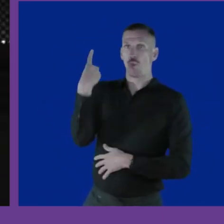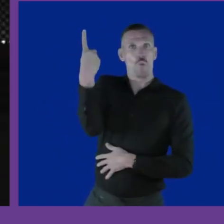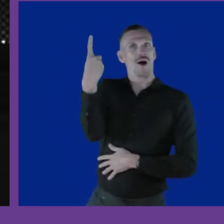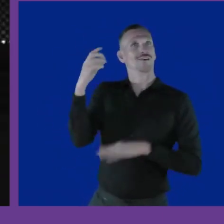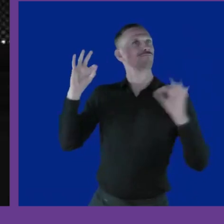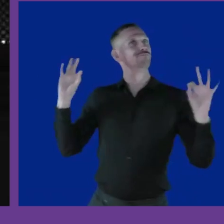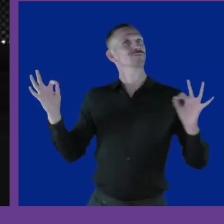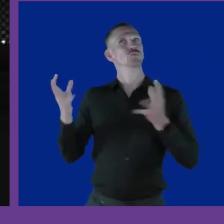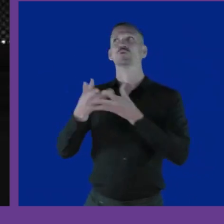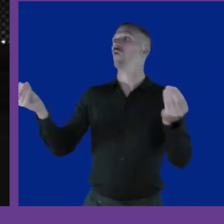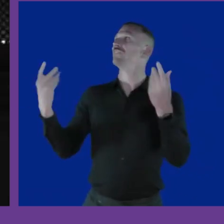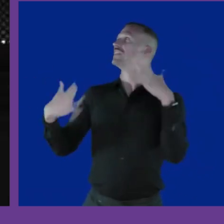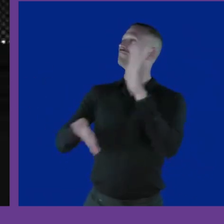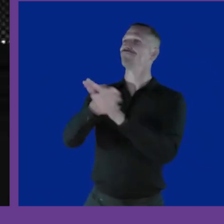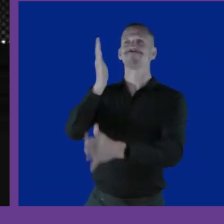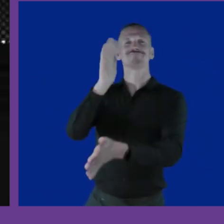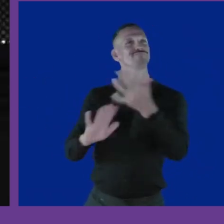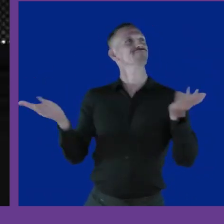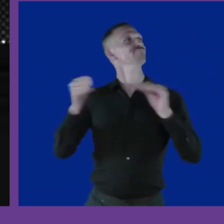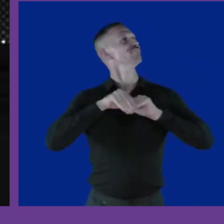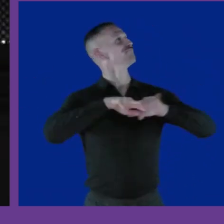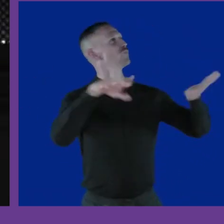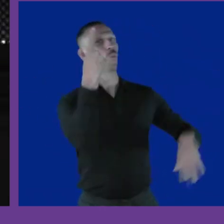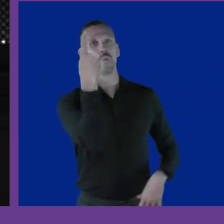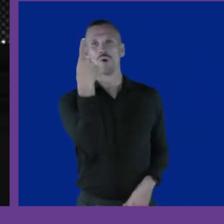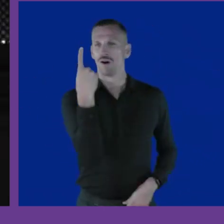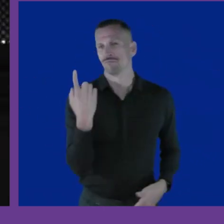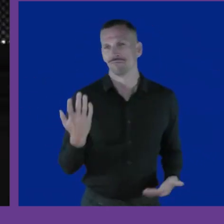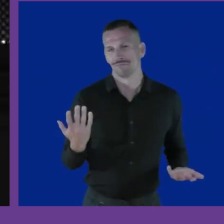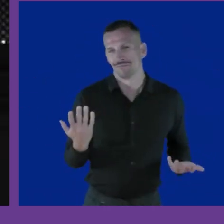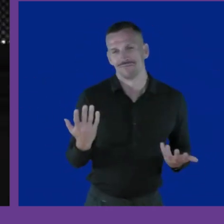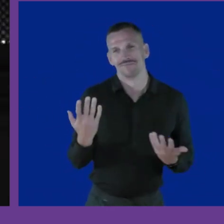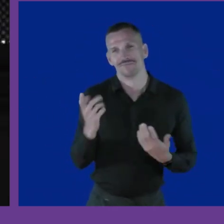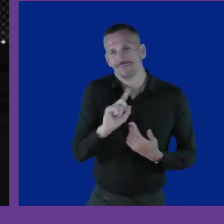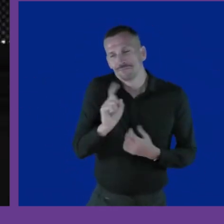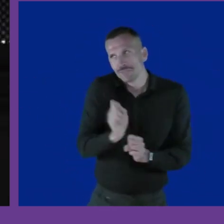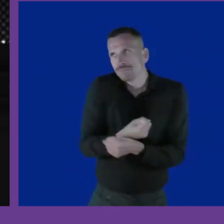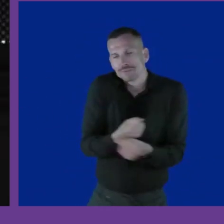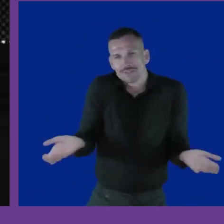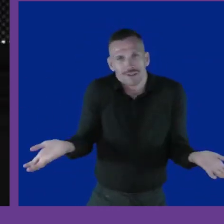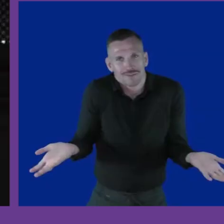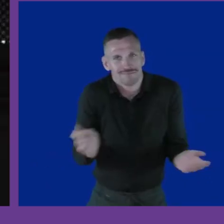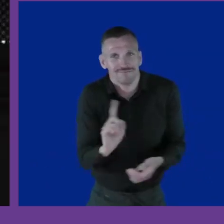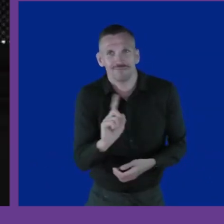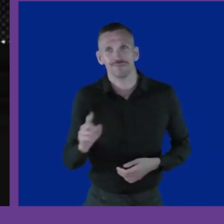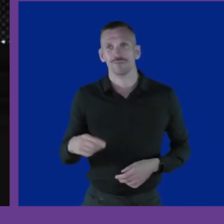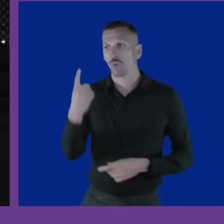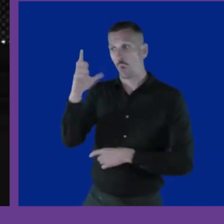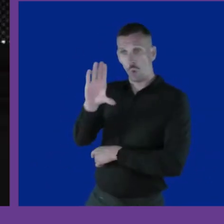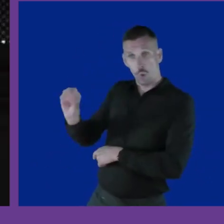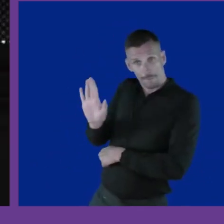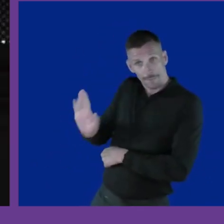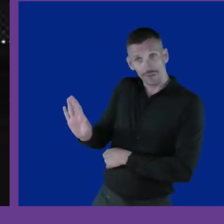final solution. I don't think that there's a one single ring to find them, one single ring to bring them, or one single ring to rule them